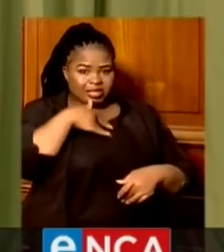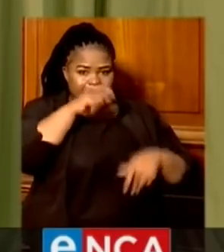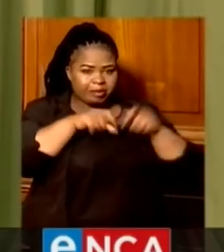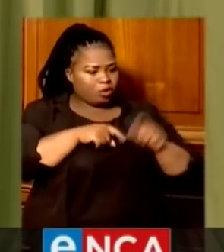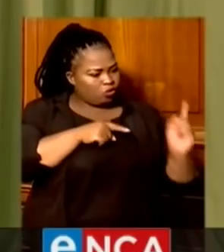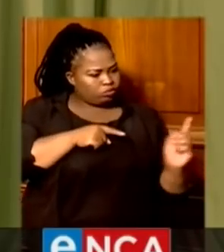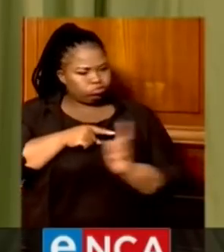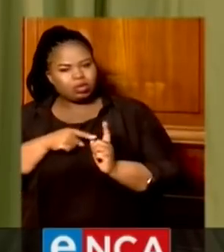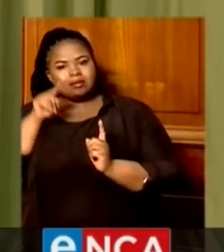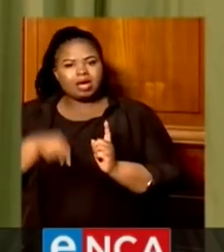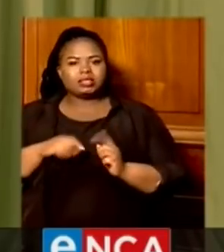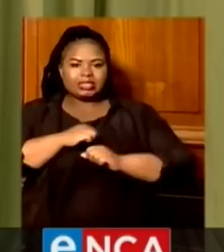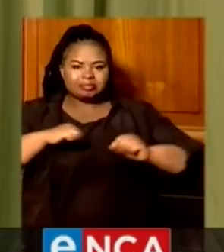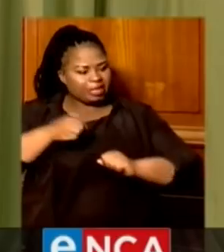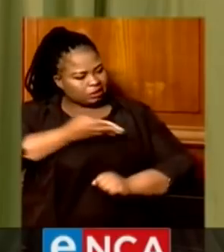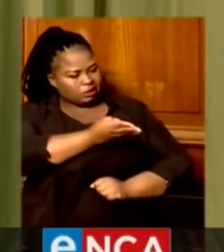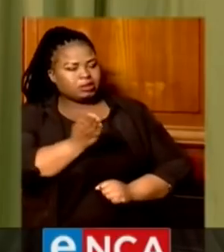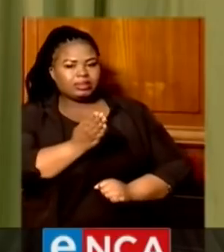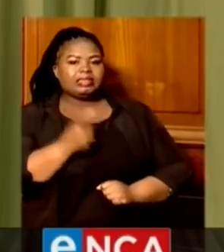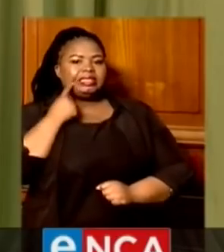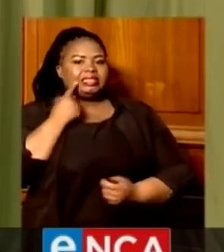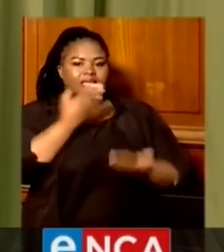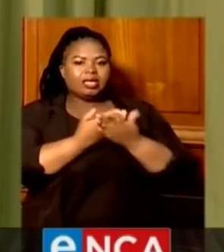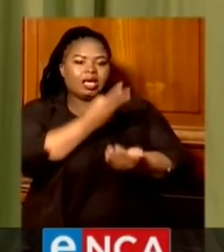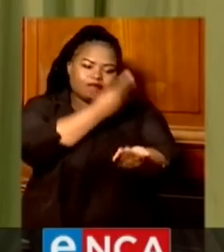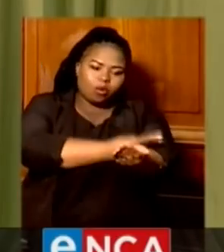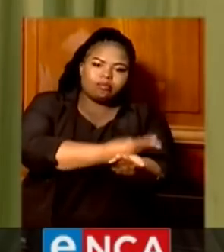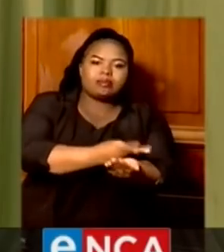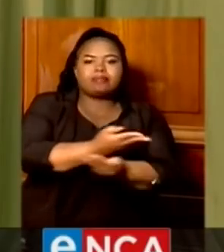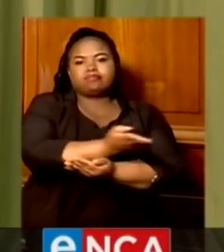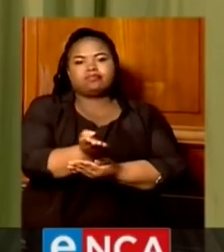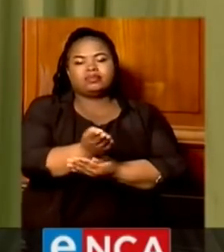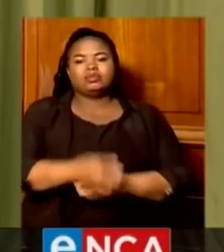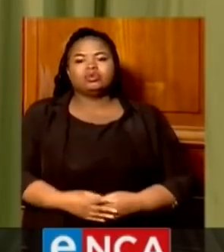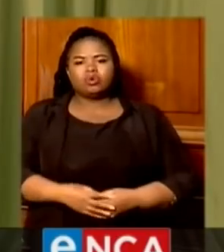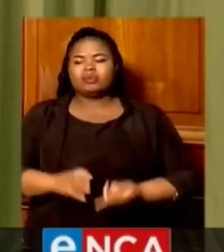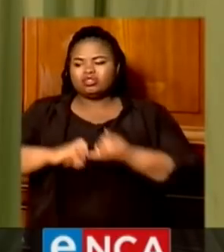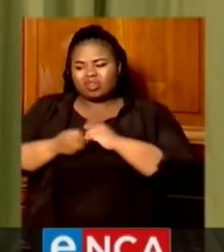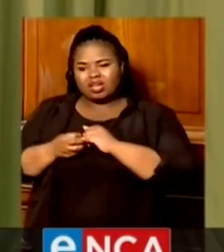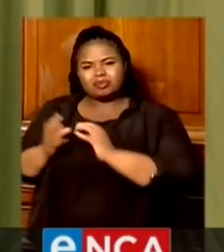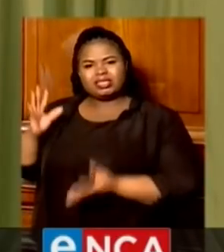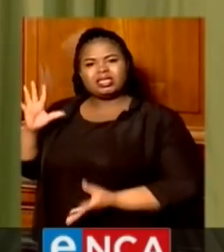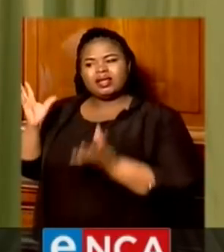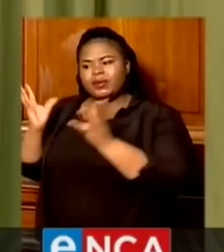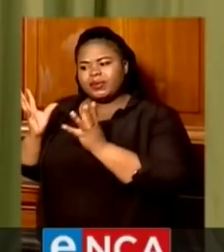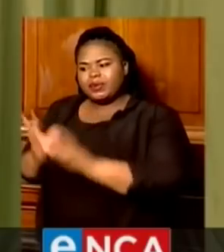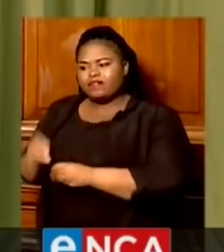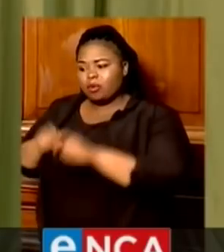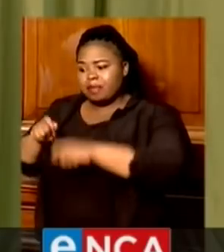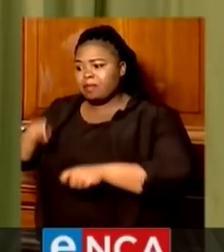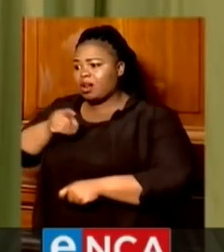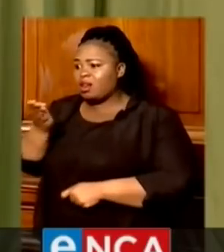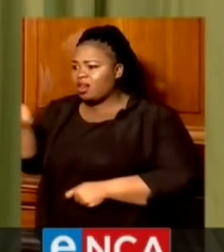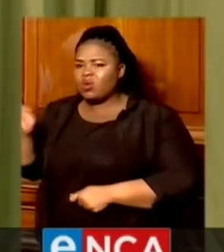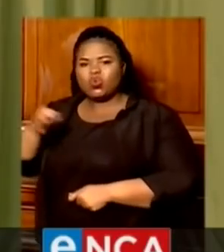to create space for those individuals, we need to then make sure that we can limit the numbers of people who are coming in because of the